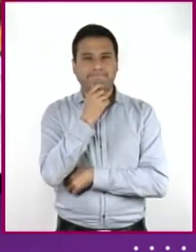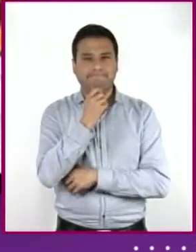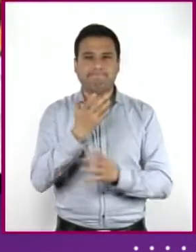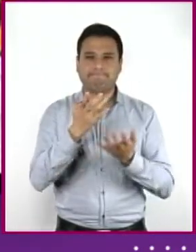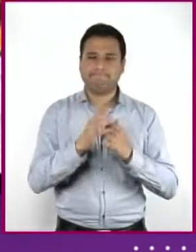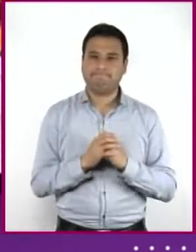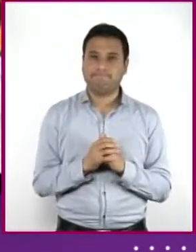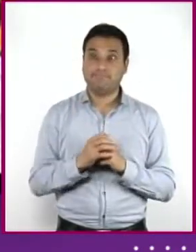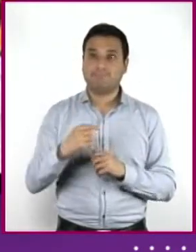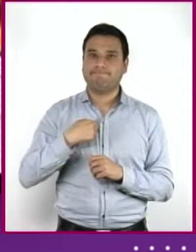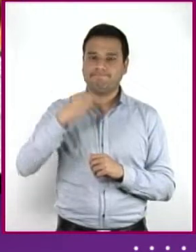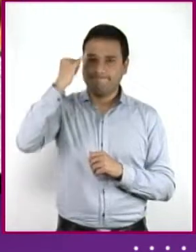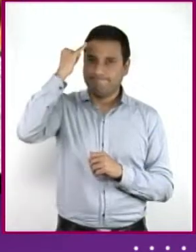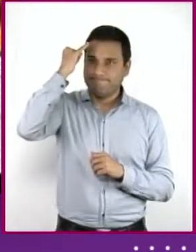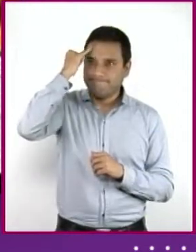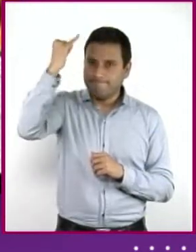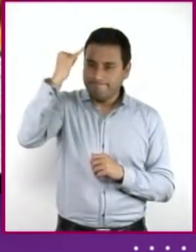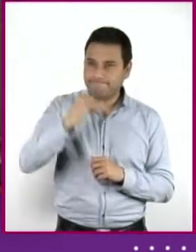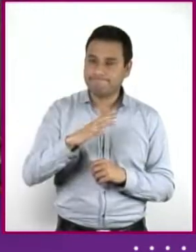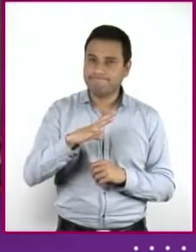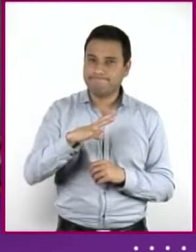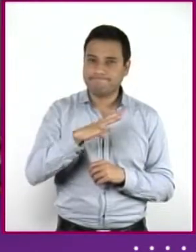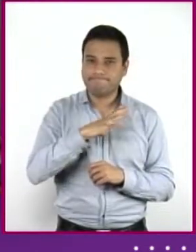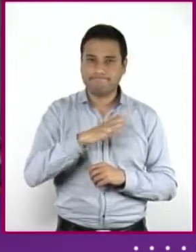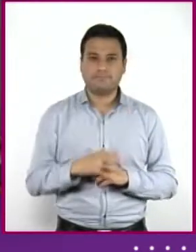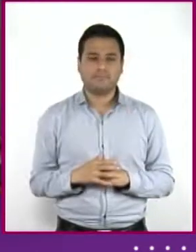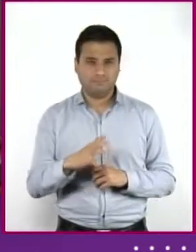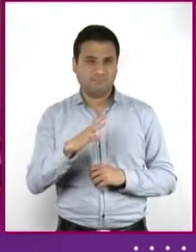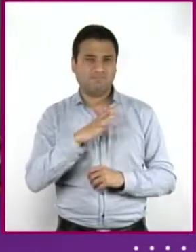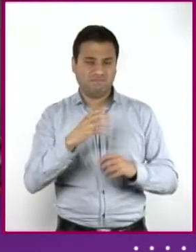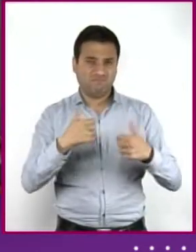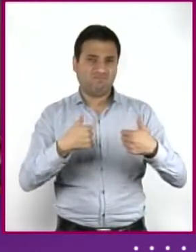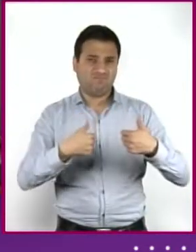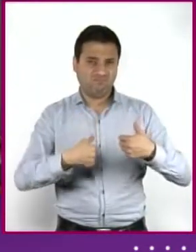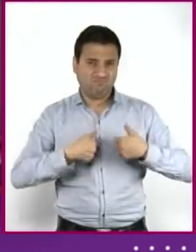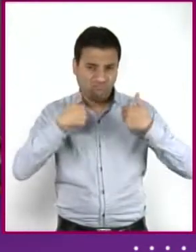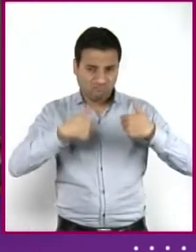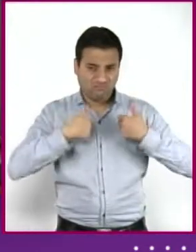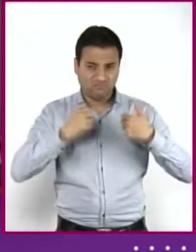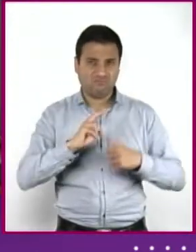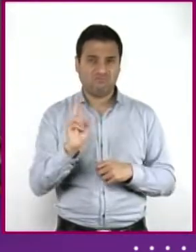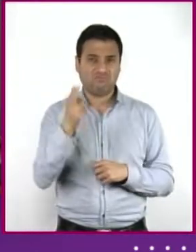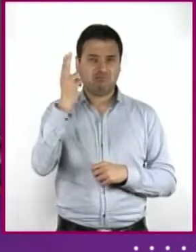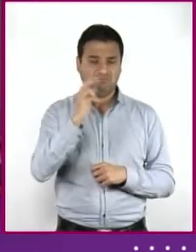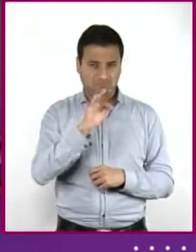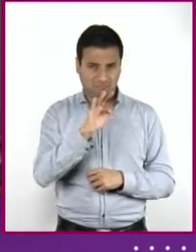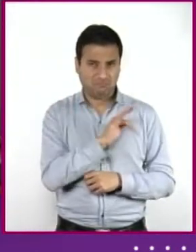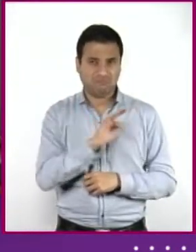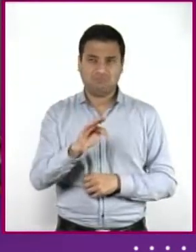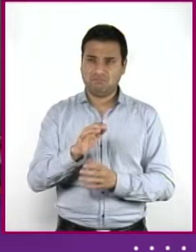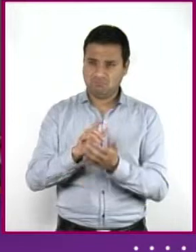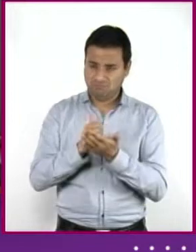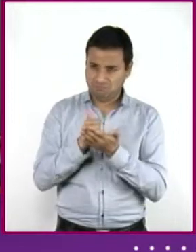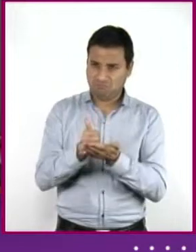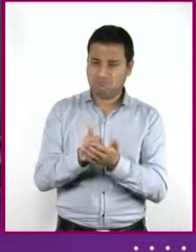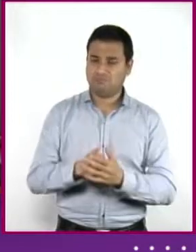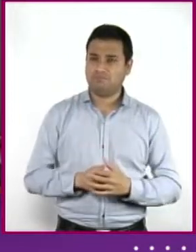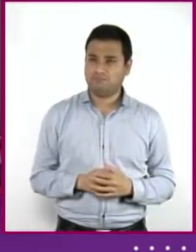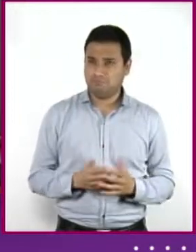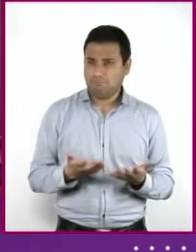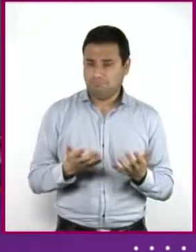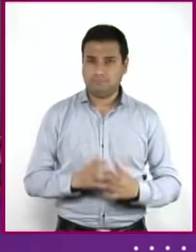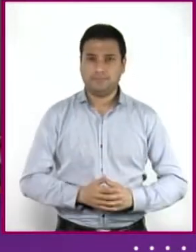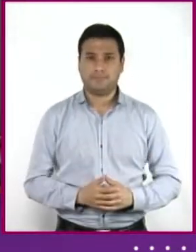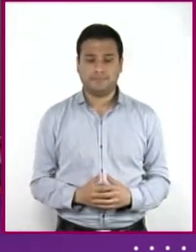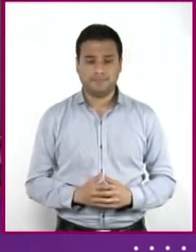I have an incredible idea. There are many young people at the university that would love to be part of your radio